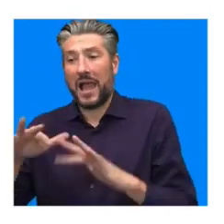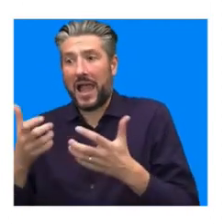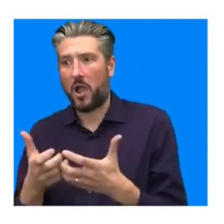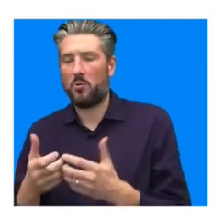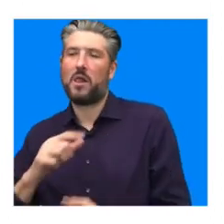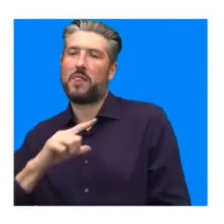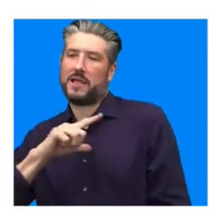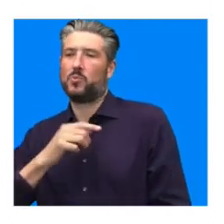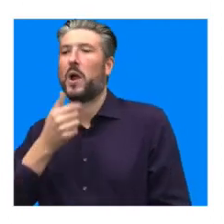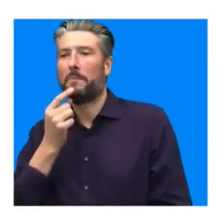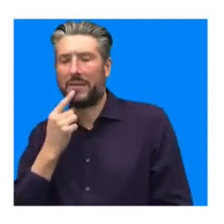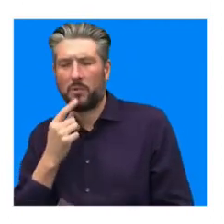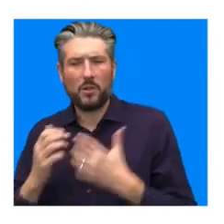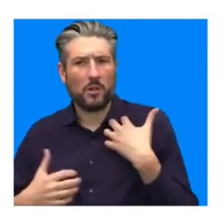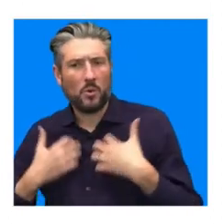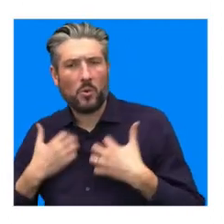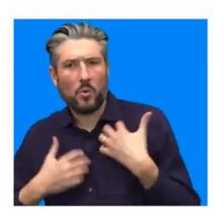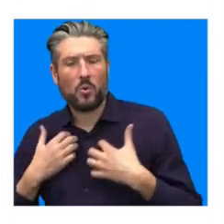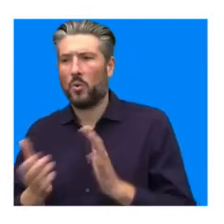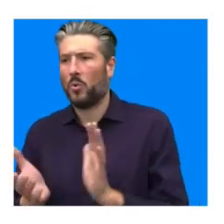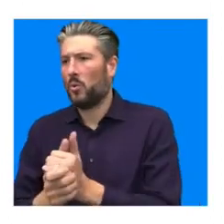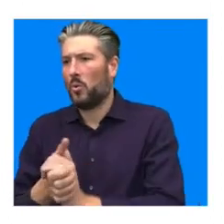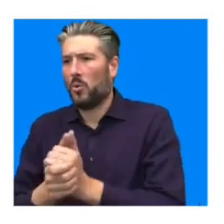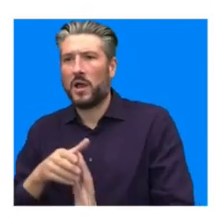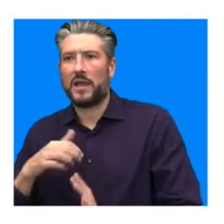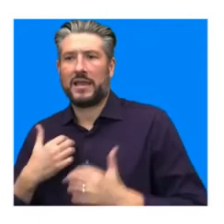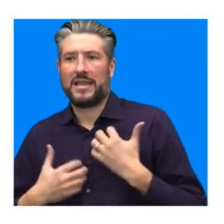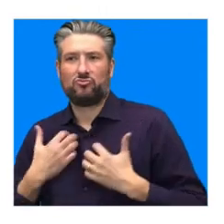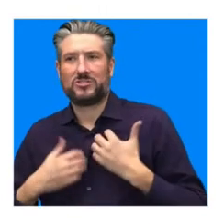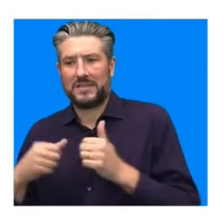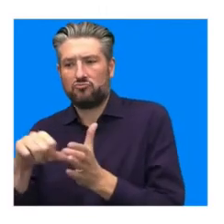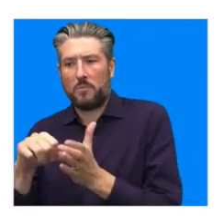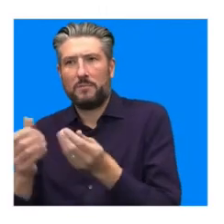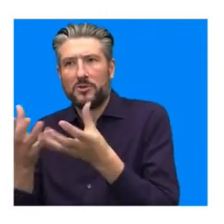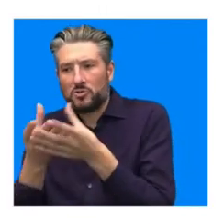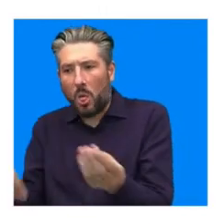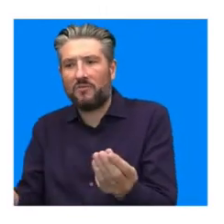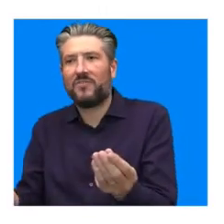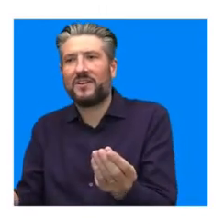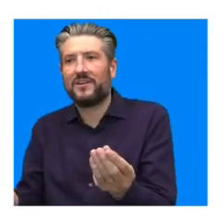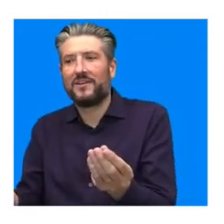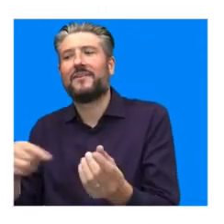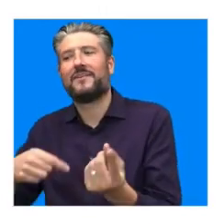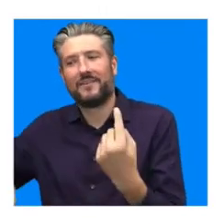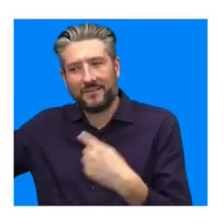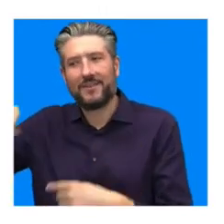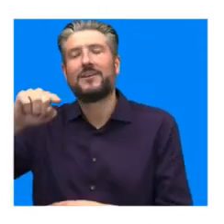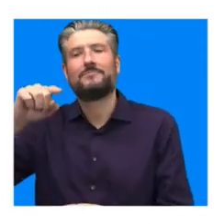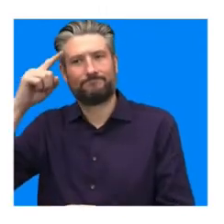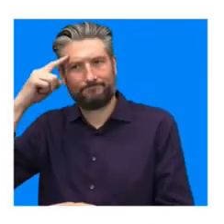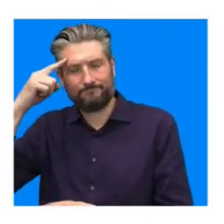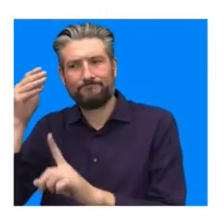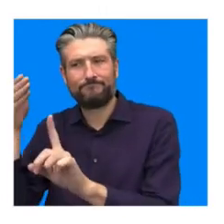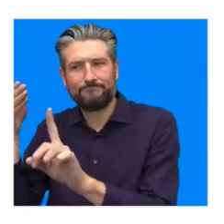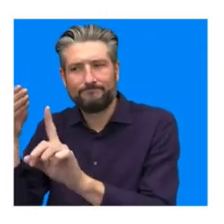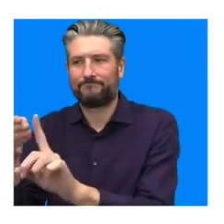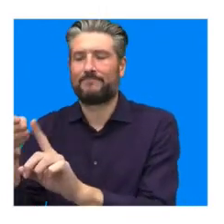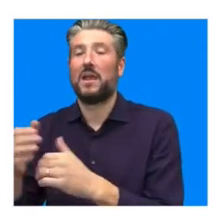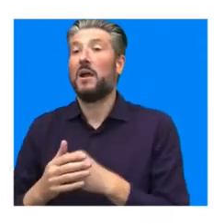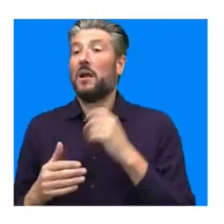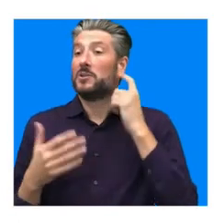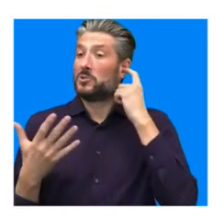like, let me roll up my sleeves and figure this one out. And in fact, we've made some great progress. We've got